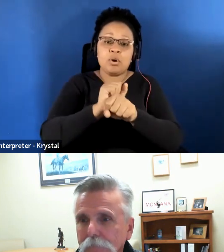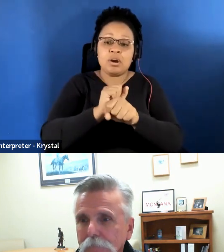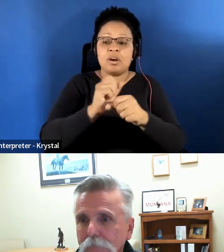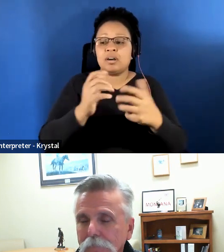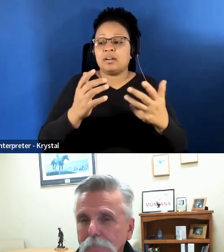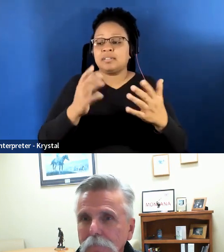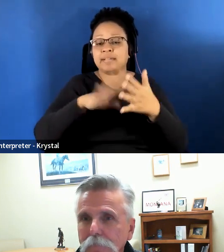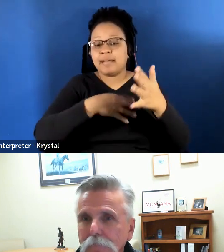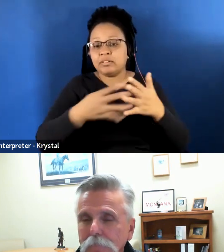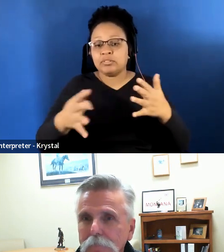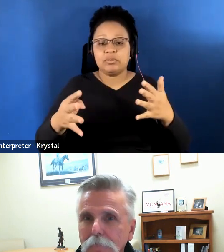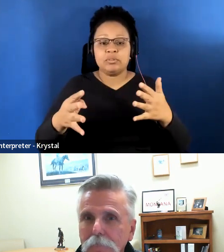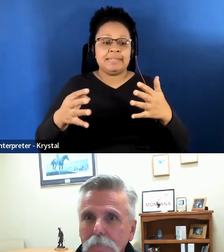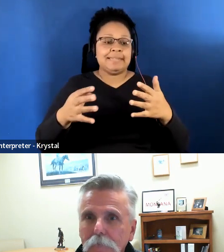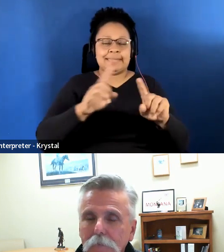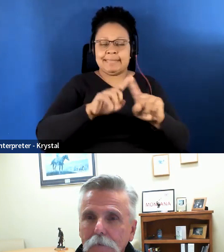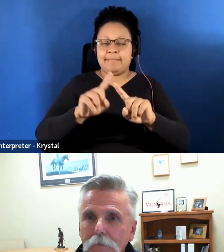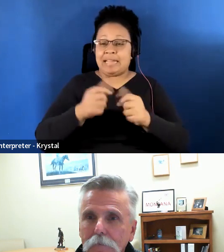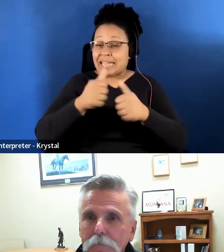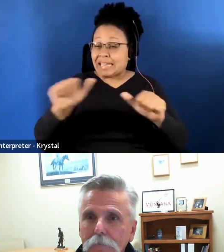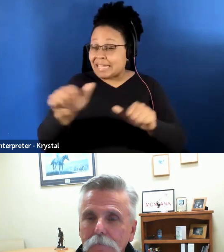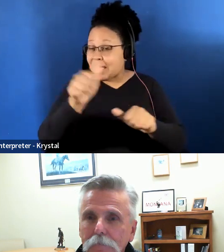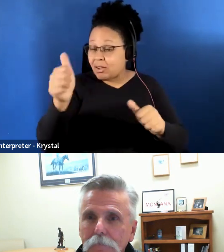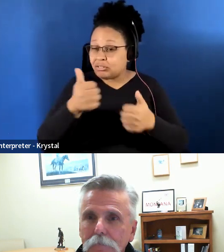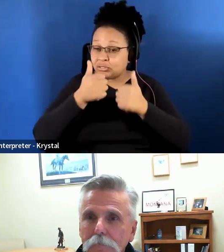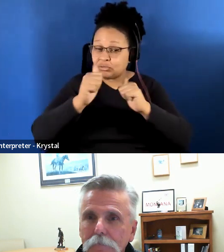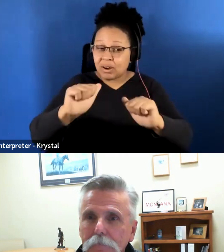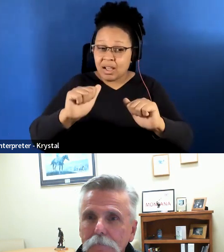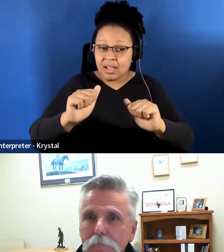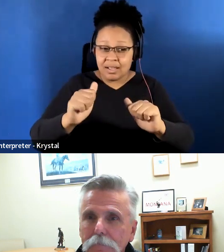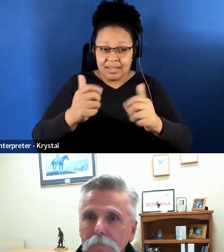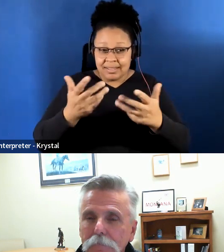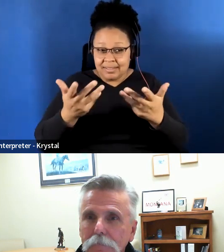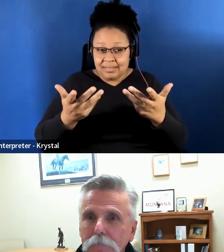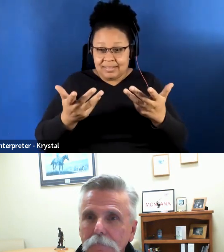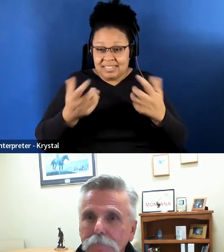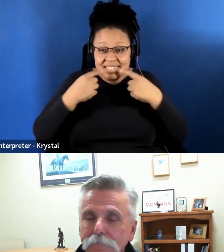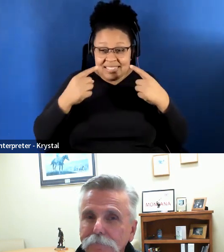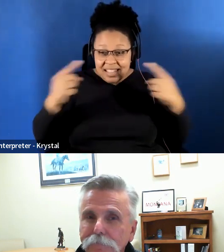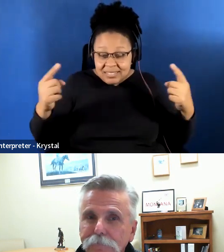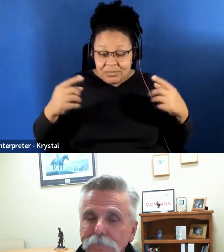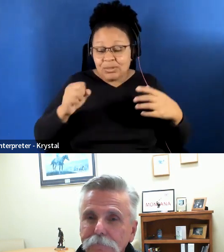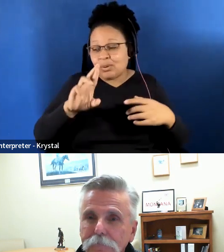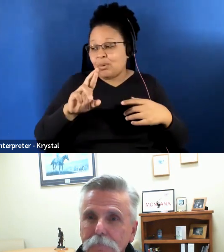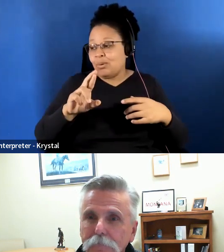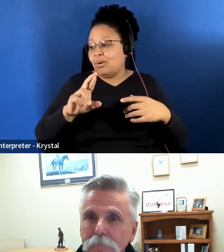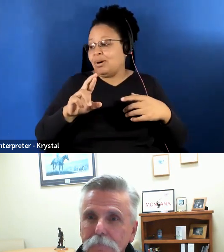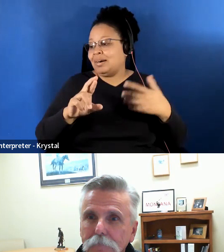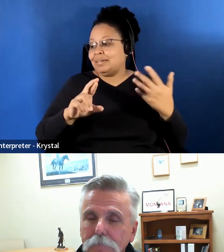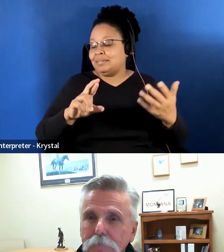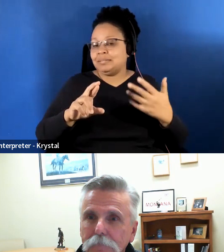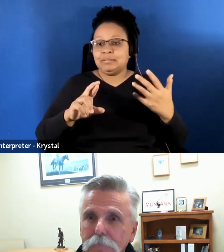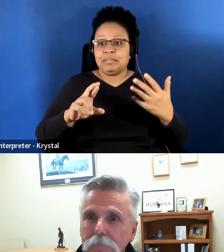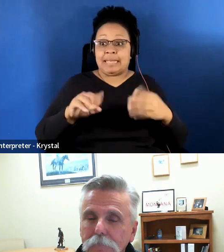Is there anything else that you guys have tried that has been successful or maybe caused even